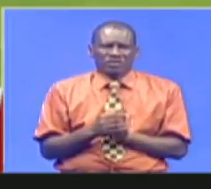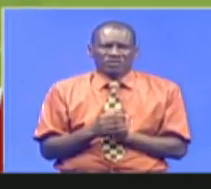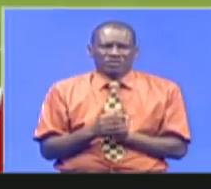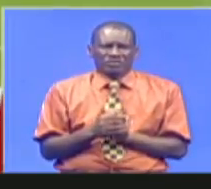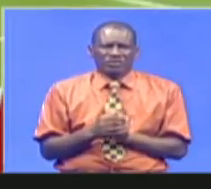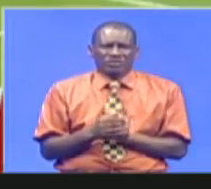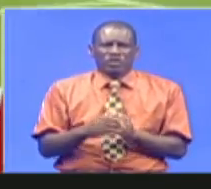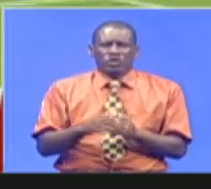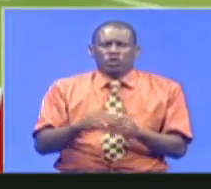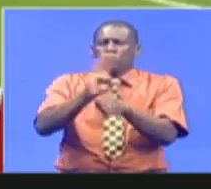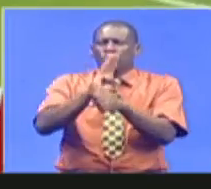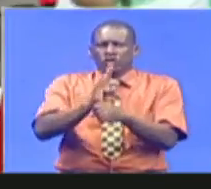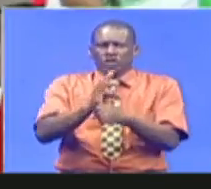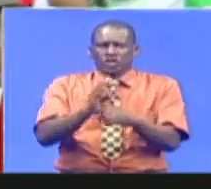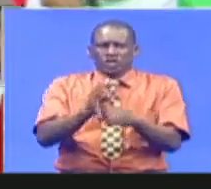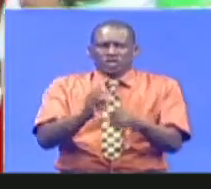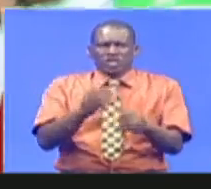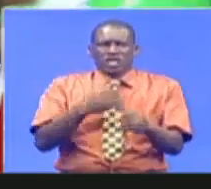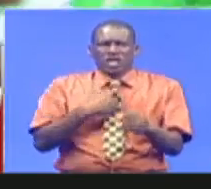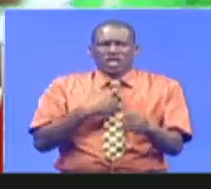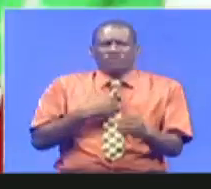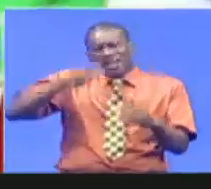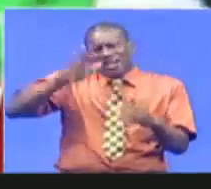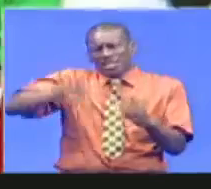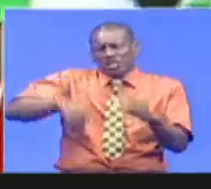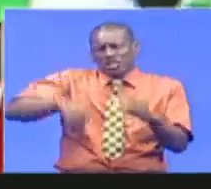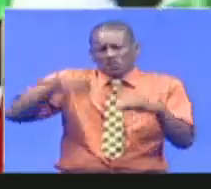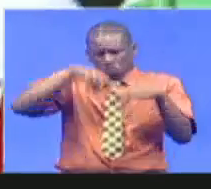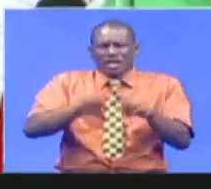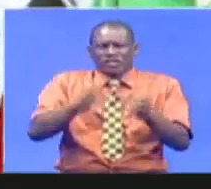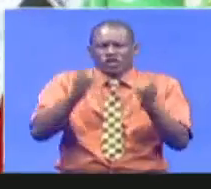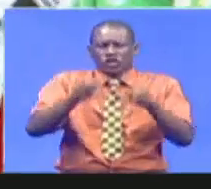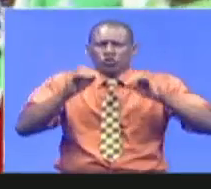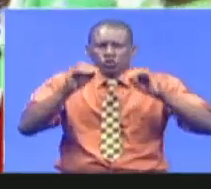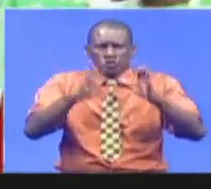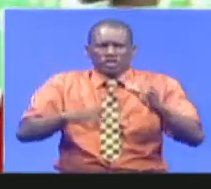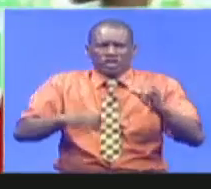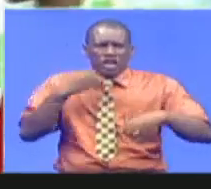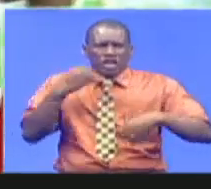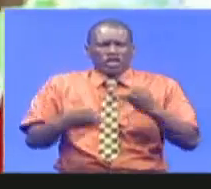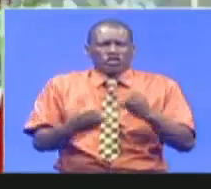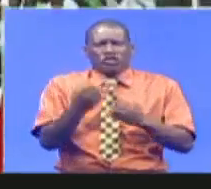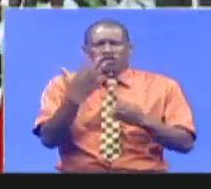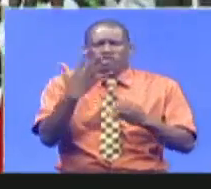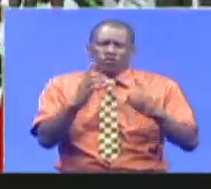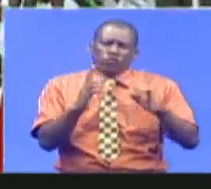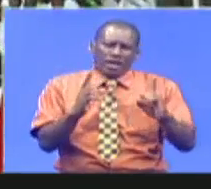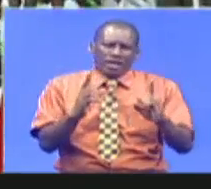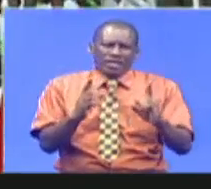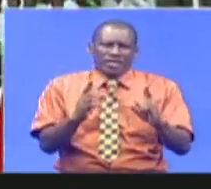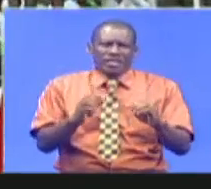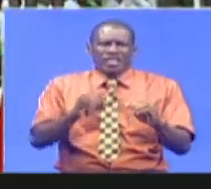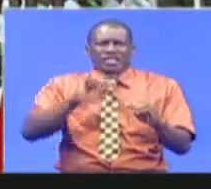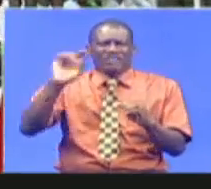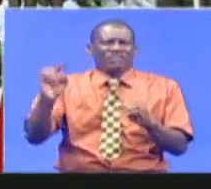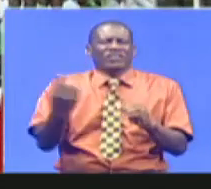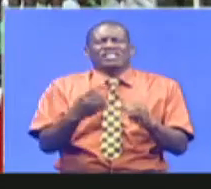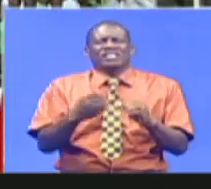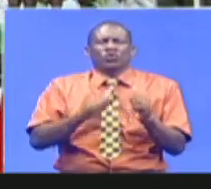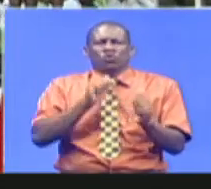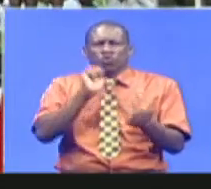The Burundians grabbed a late consolation as a new coach, Stephen Pollack, enjoyed a 5-1 aggregate win in his first continental